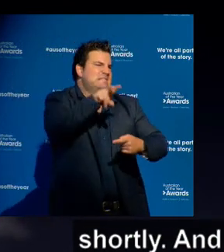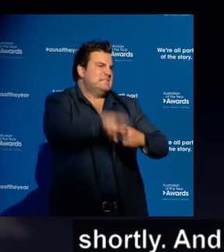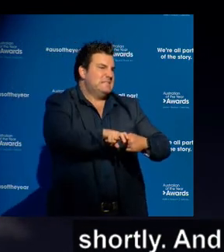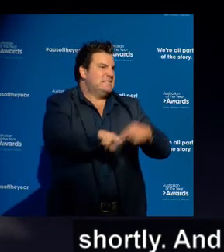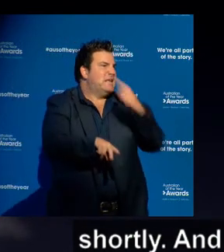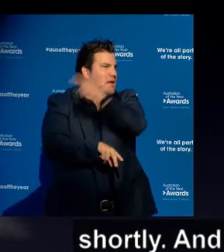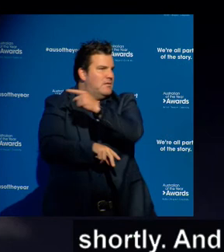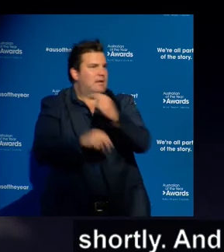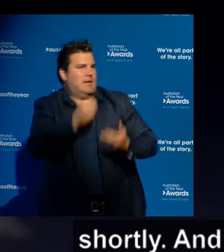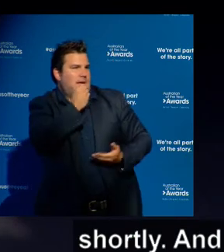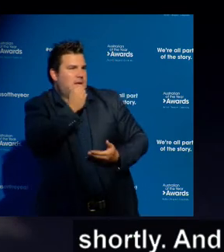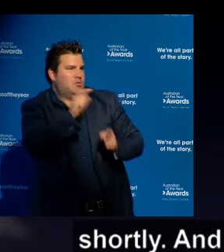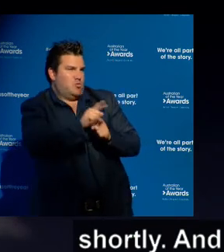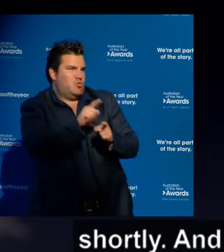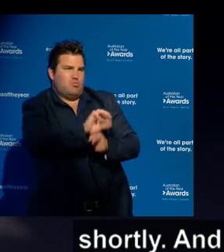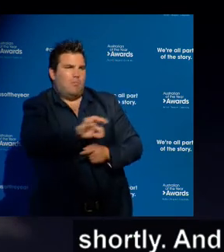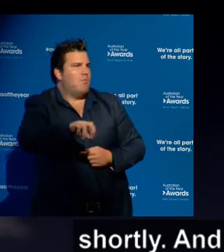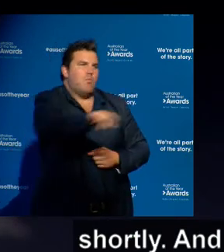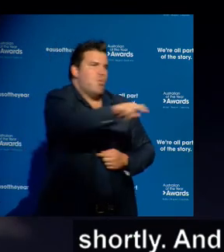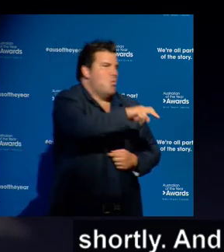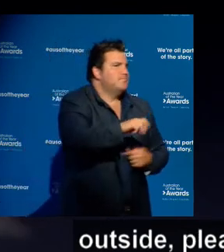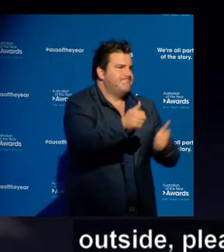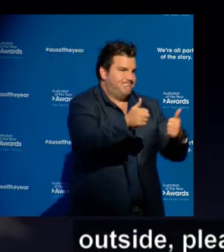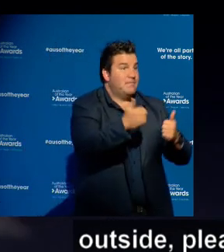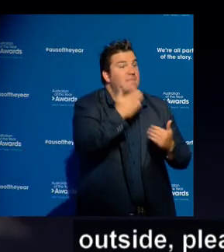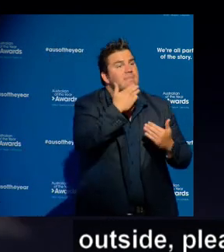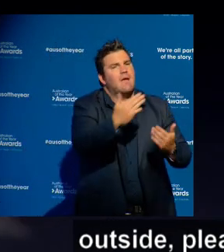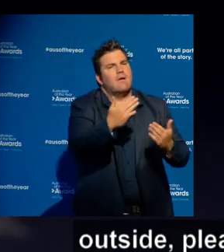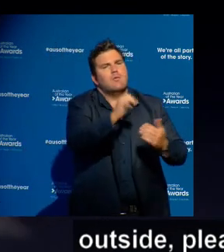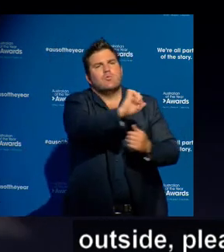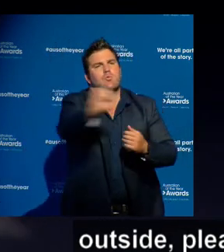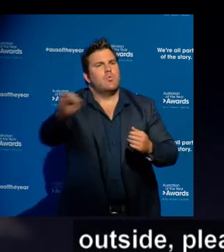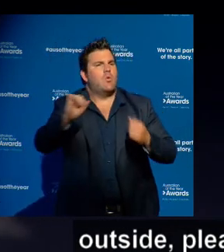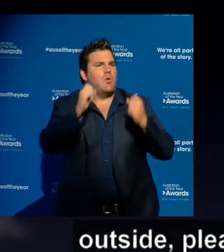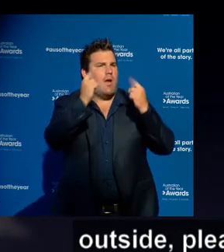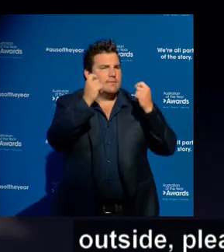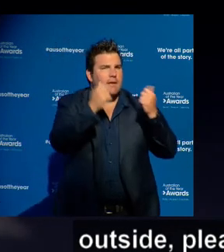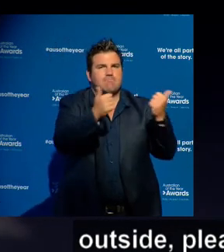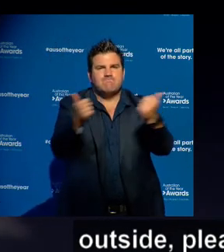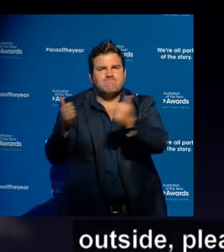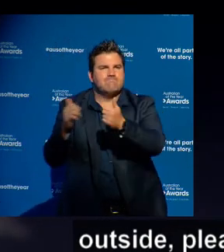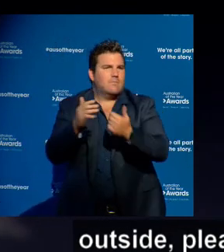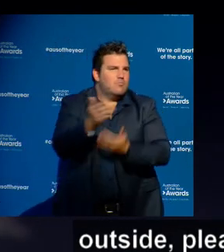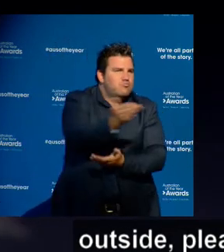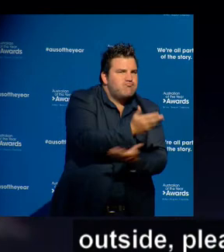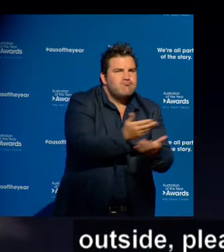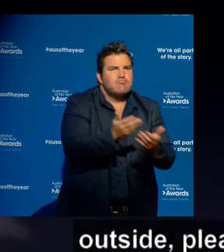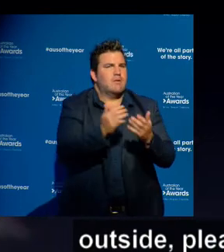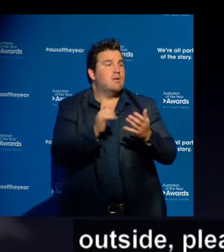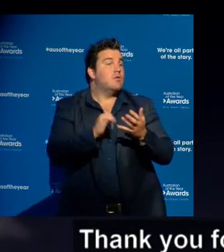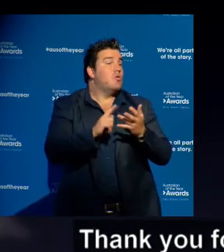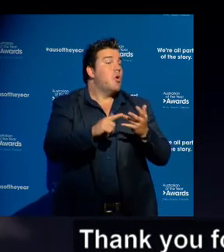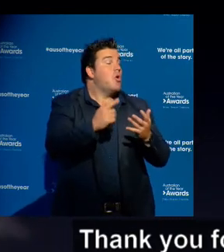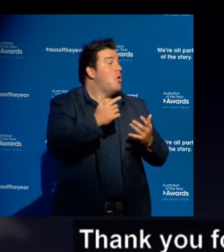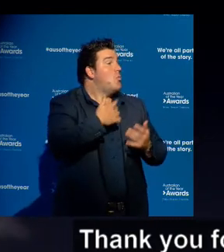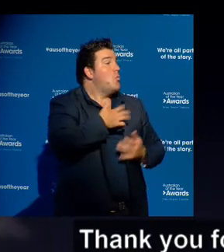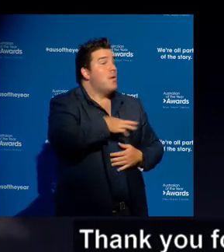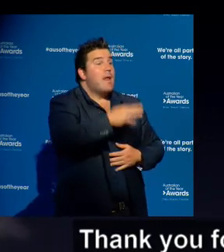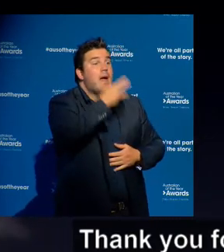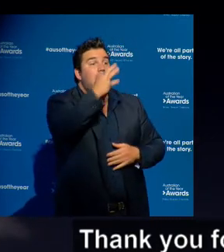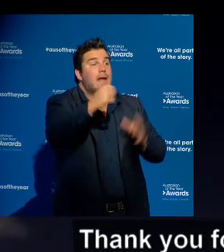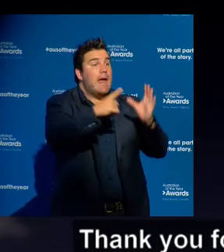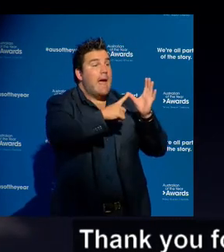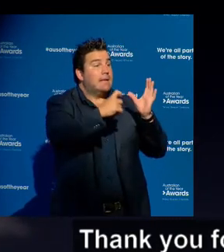promptly. Thank you for your cooperation and for your understanding this evening. And finally, may I ask the